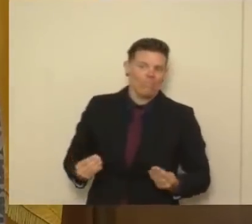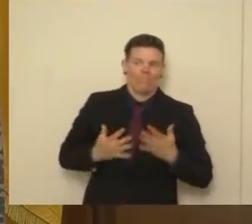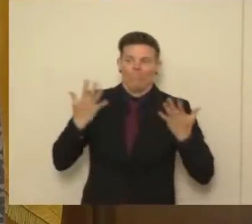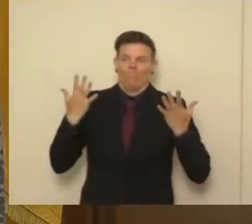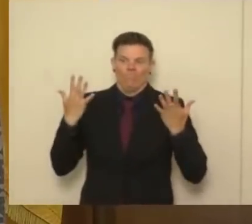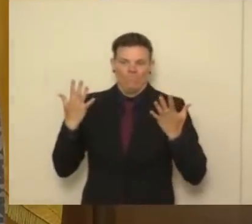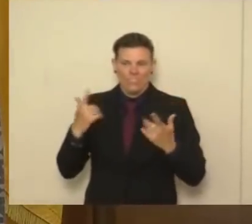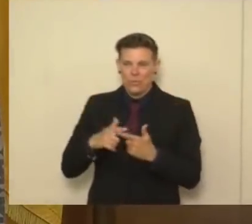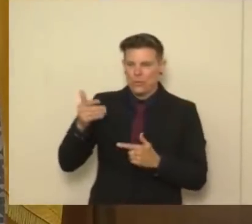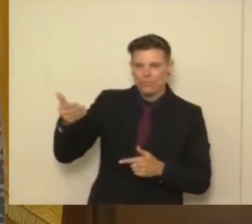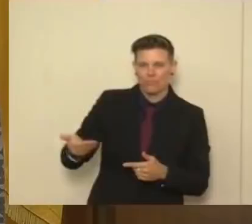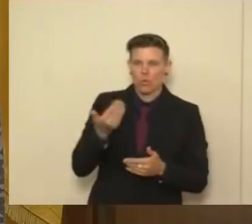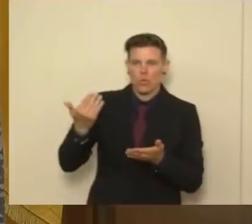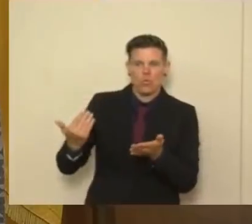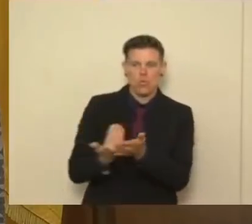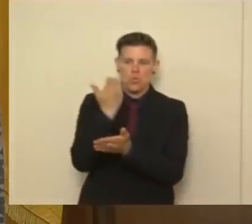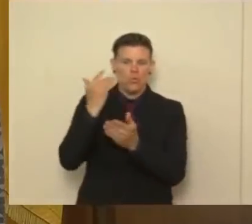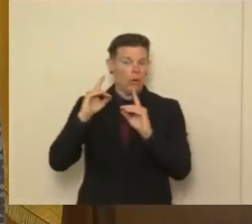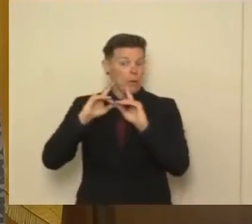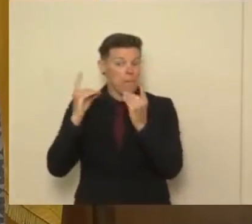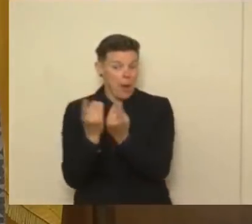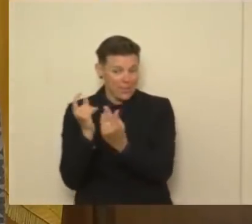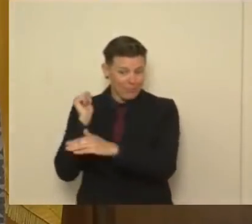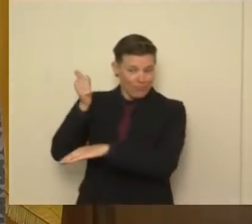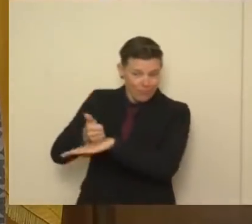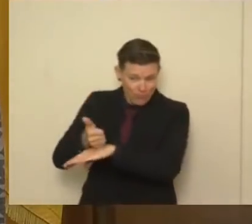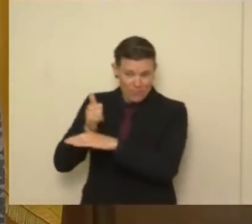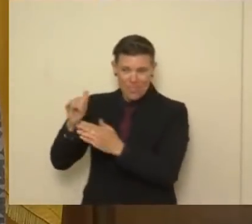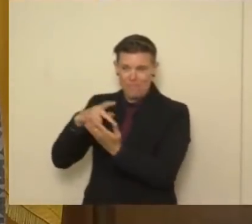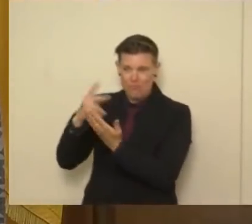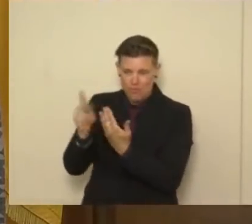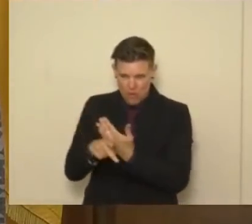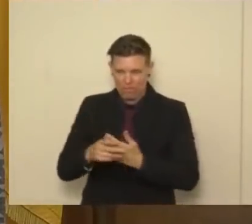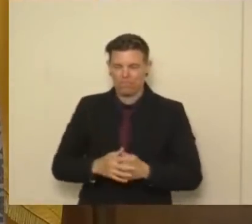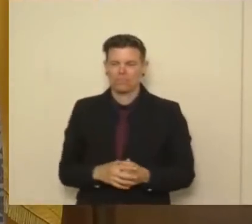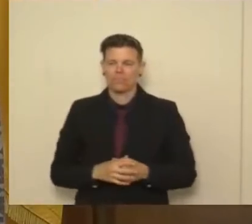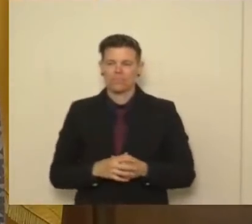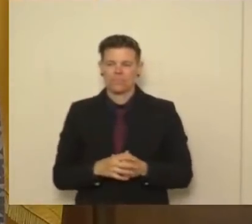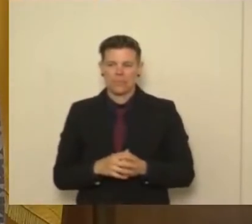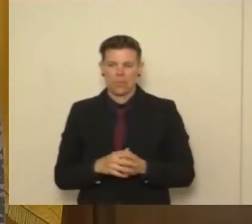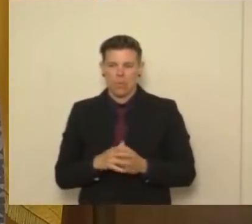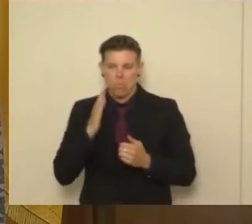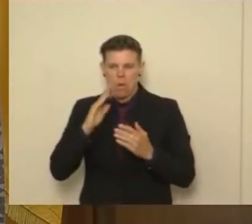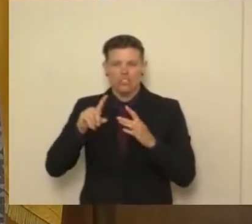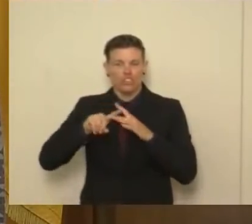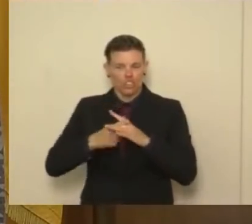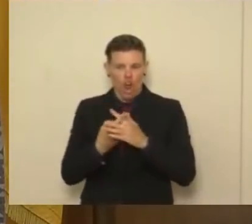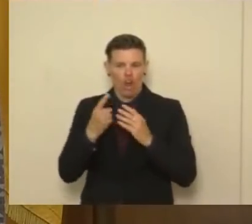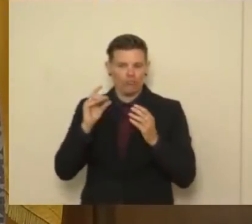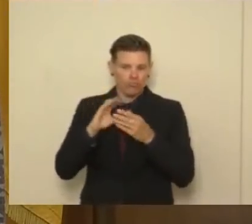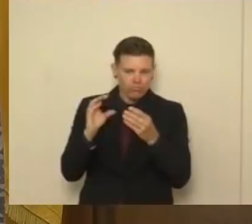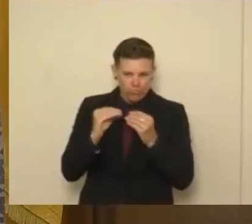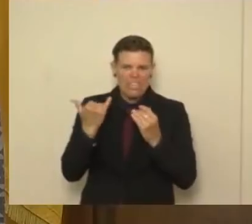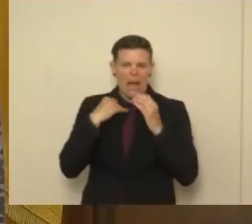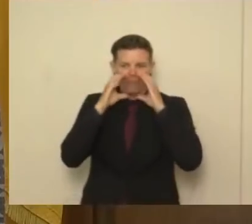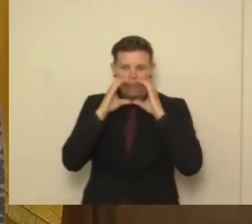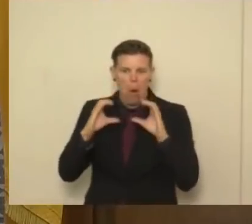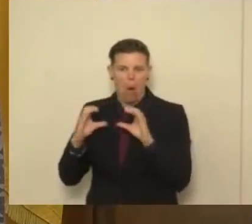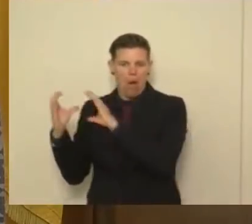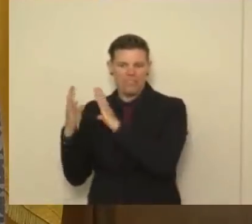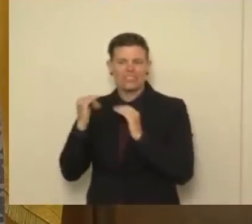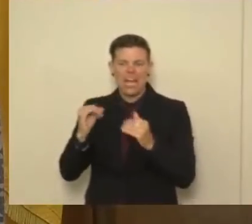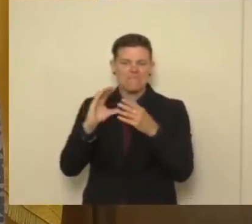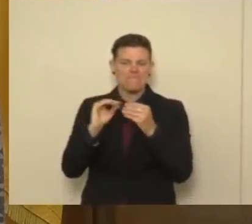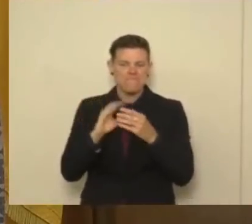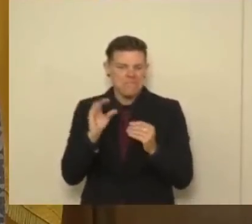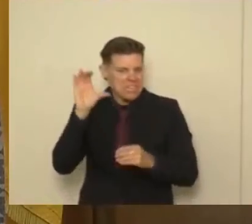this brand new department. All right, we are going to start. I took my mask off, and again, I'll put it back on after